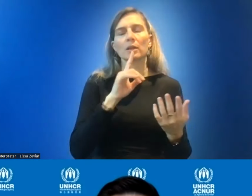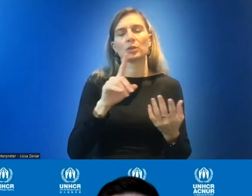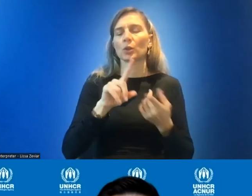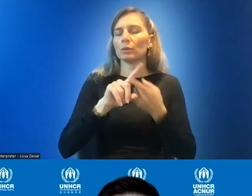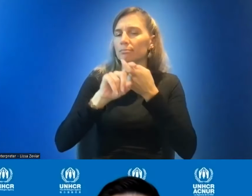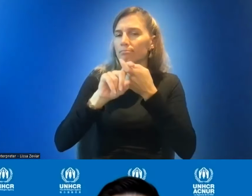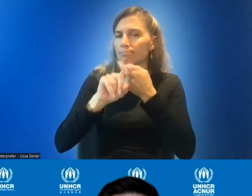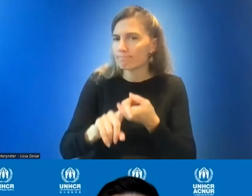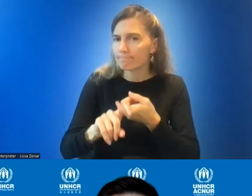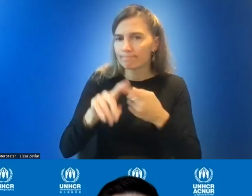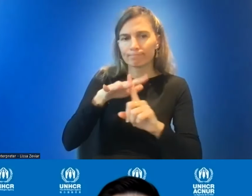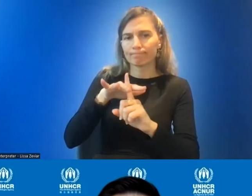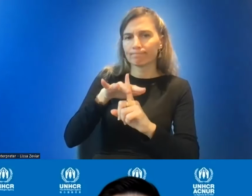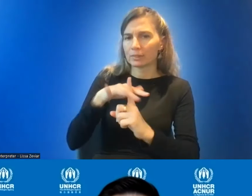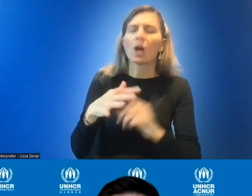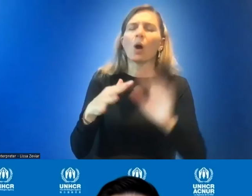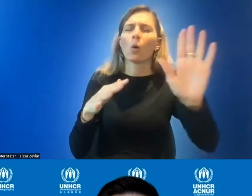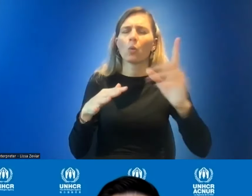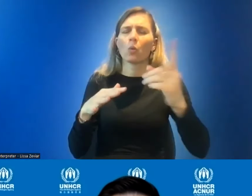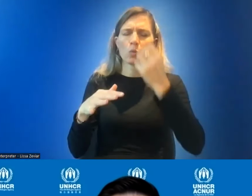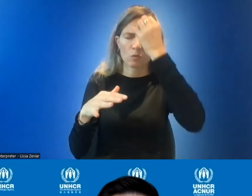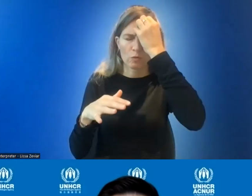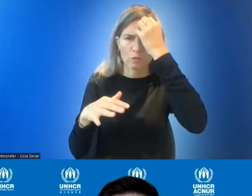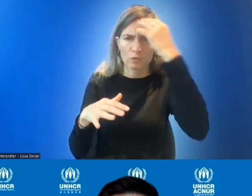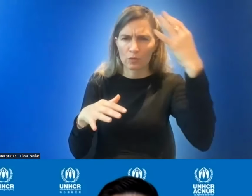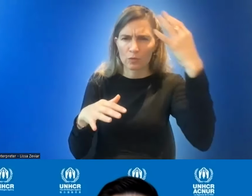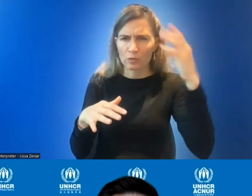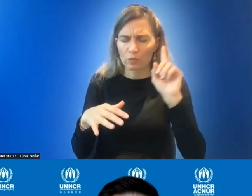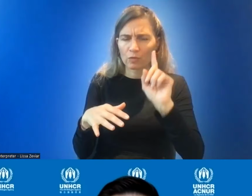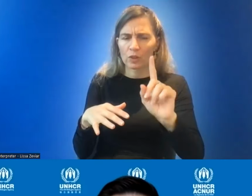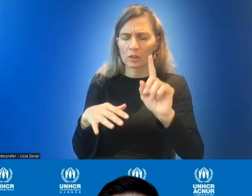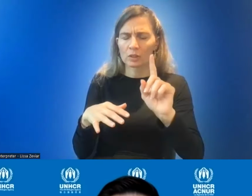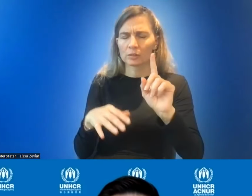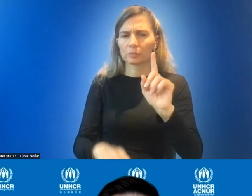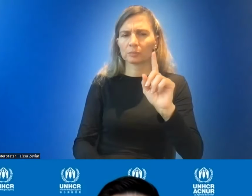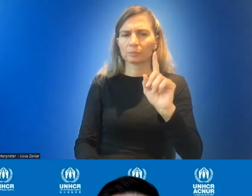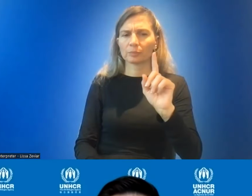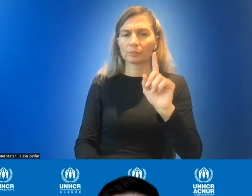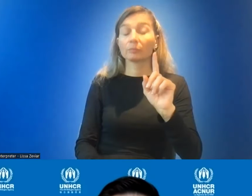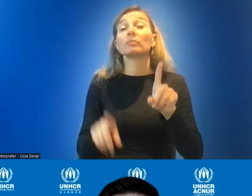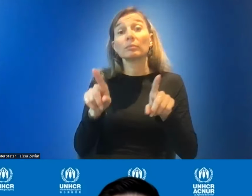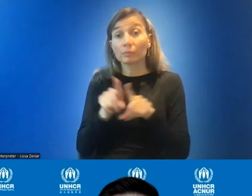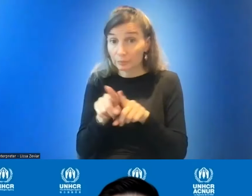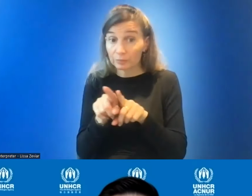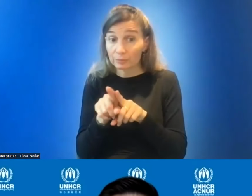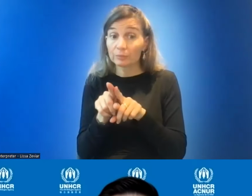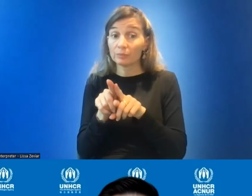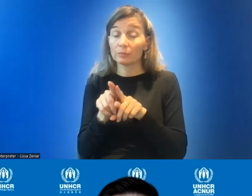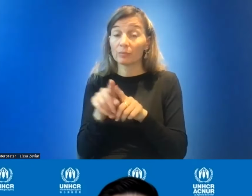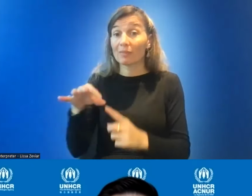of course. Sorry, I forgot to mention, also relying on the communication system of the special